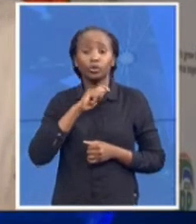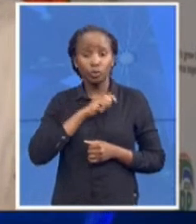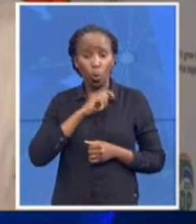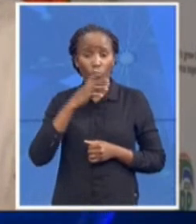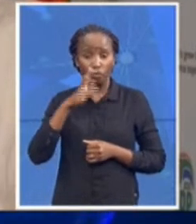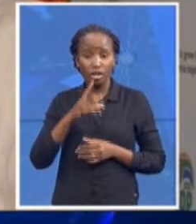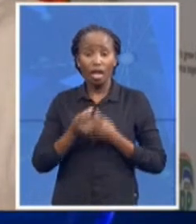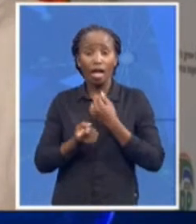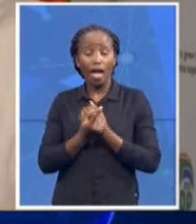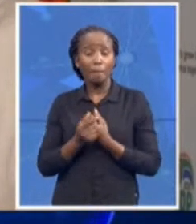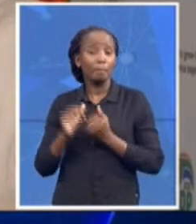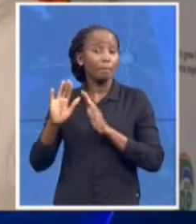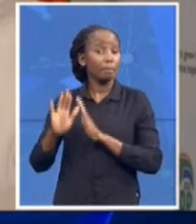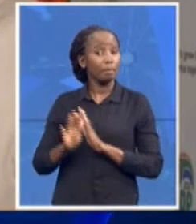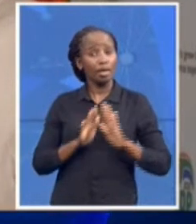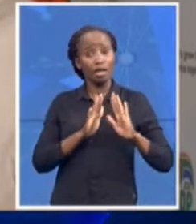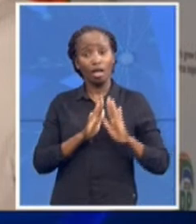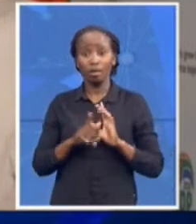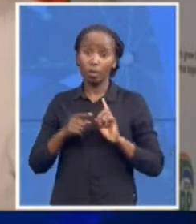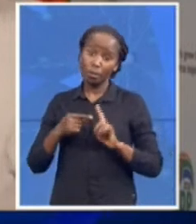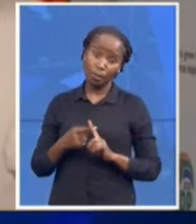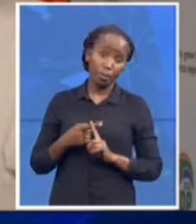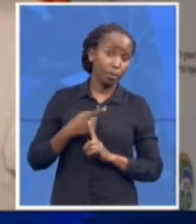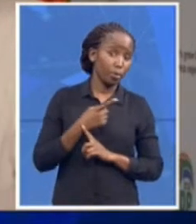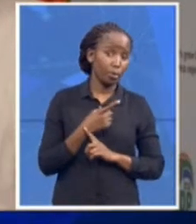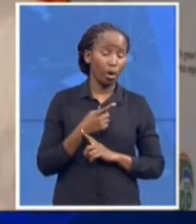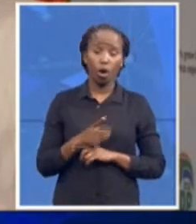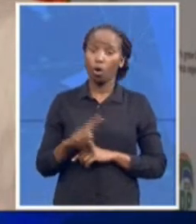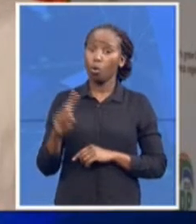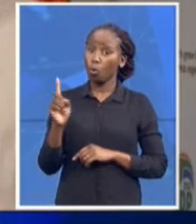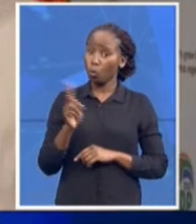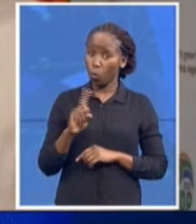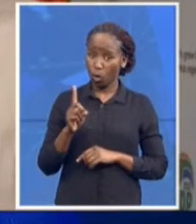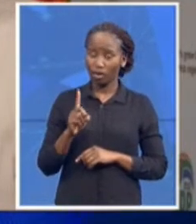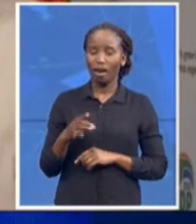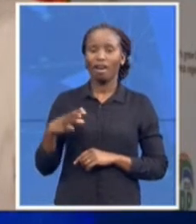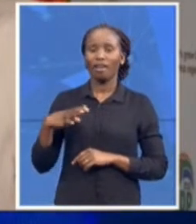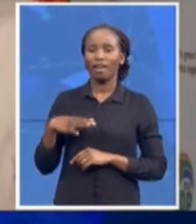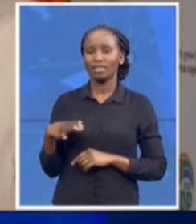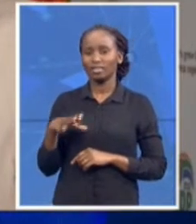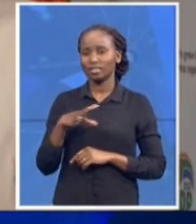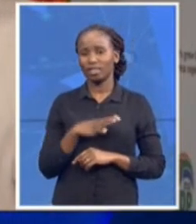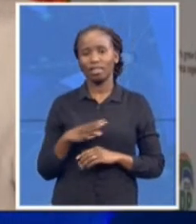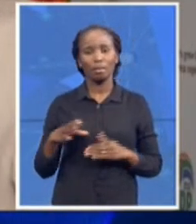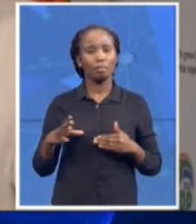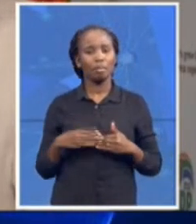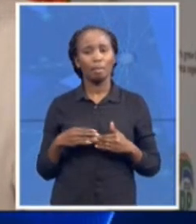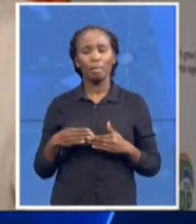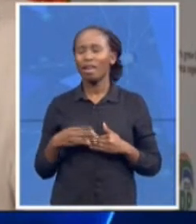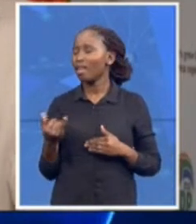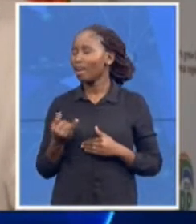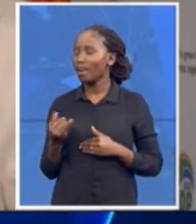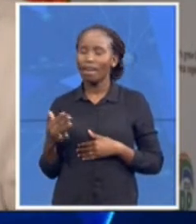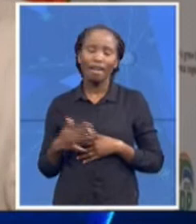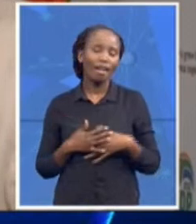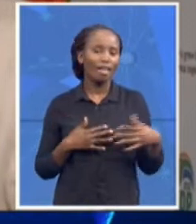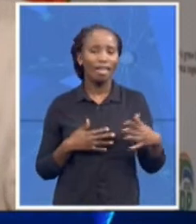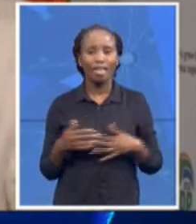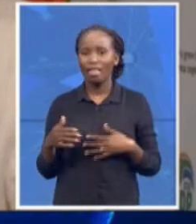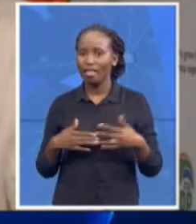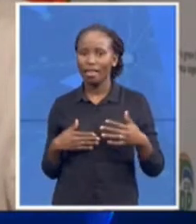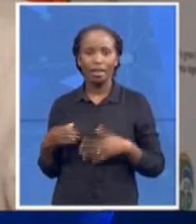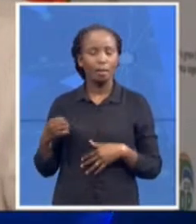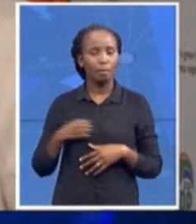that council members, like any board, their task is oversight